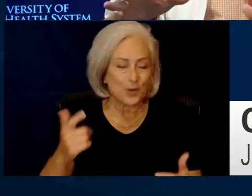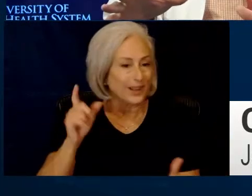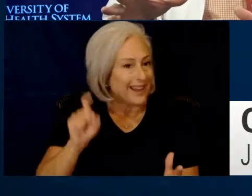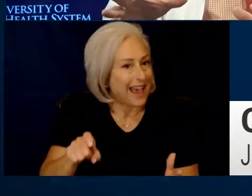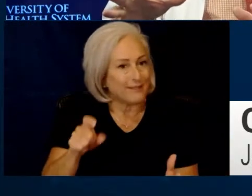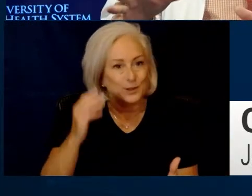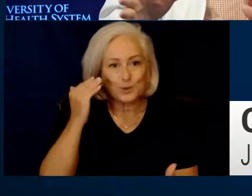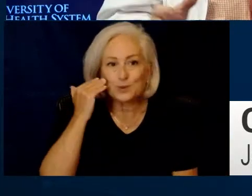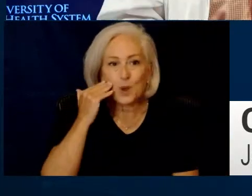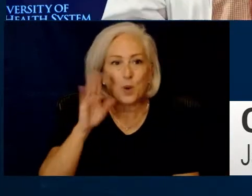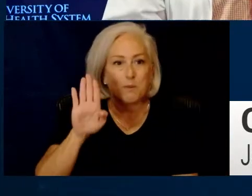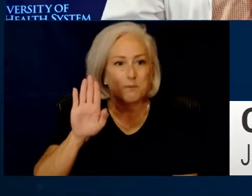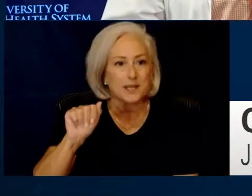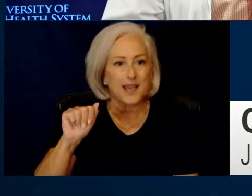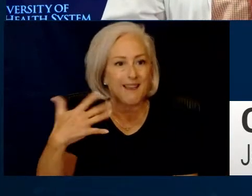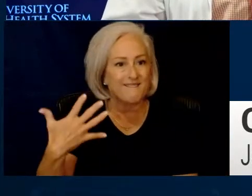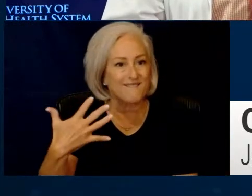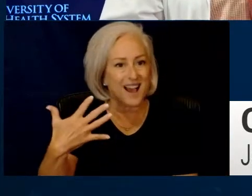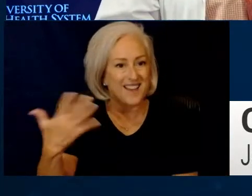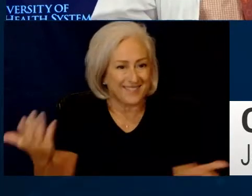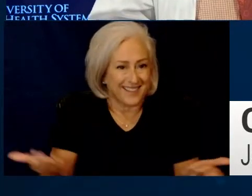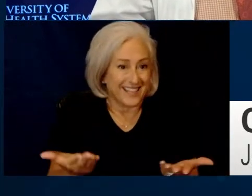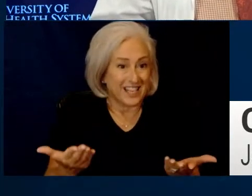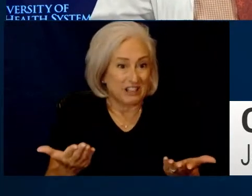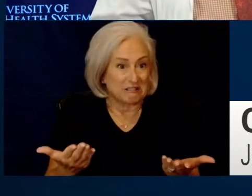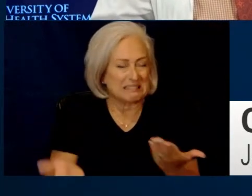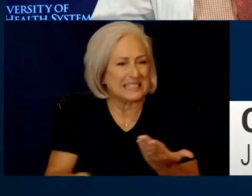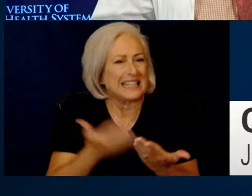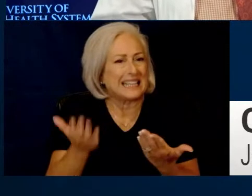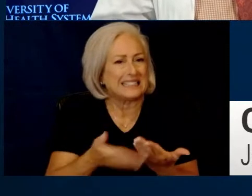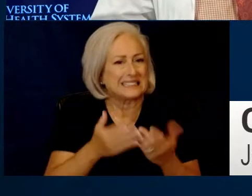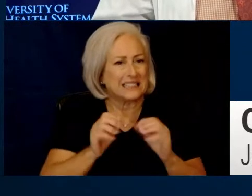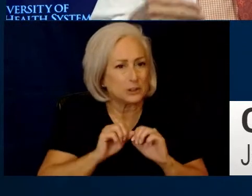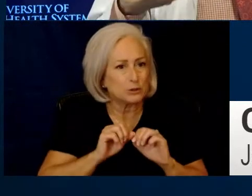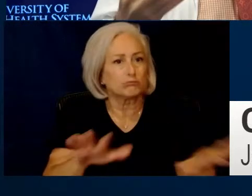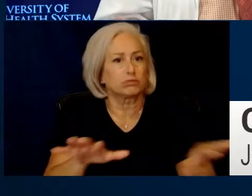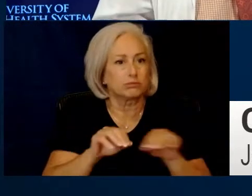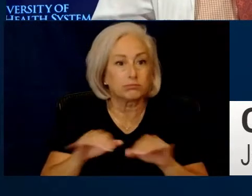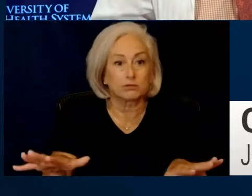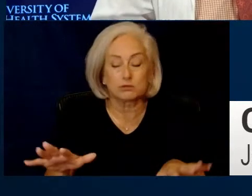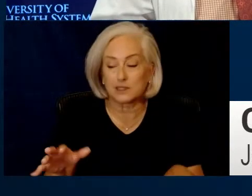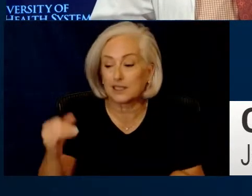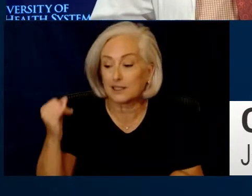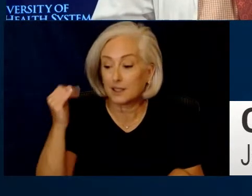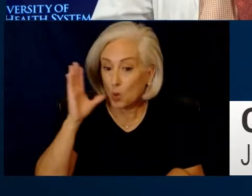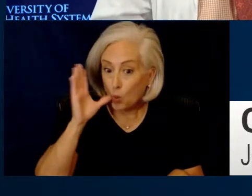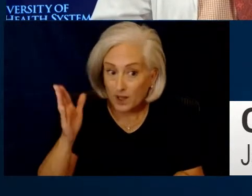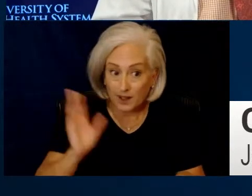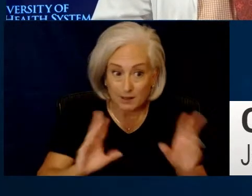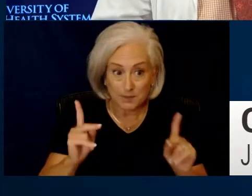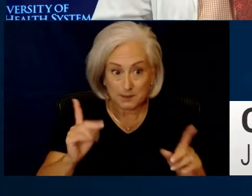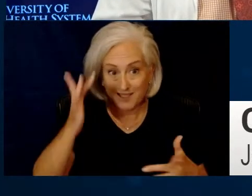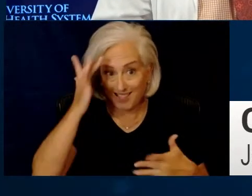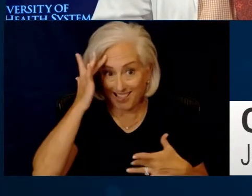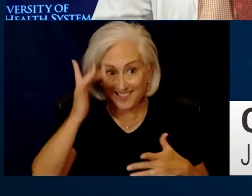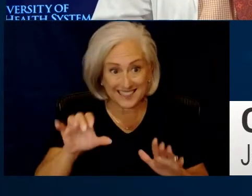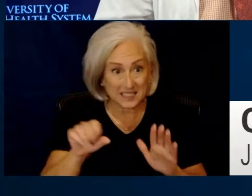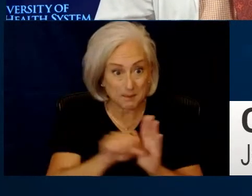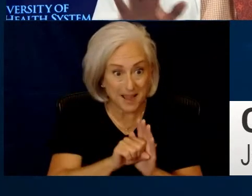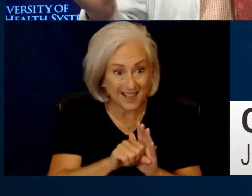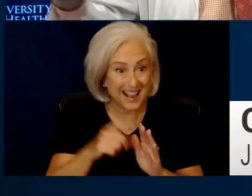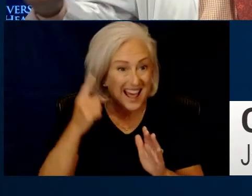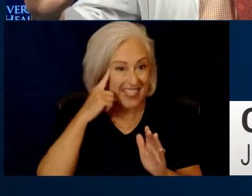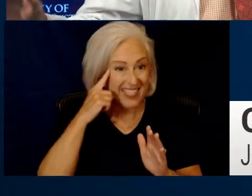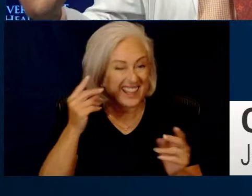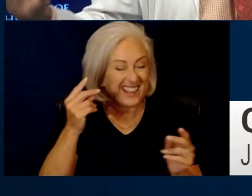more transmissible. Do you think folks are going to be symptomatic? If they're going to get it and be symptomatic with it, I think it happens faster than 5 days.